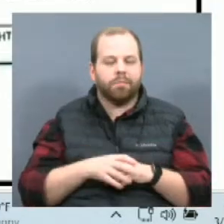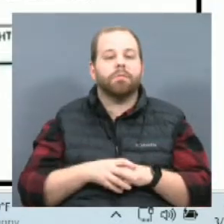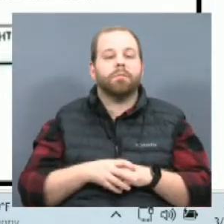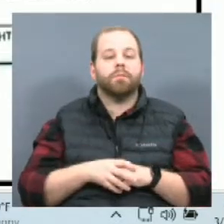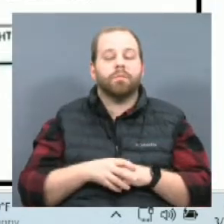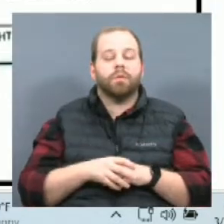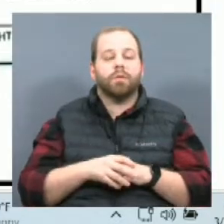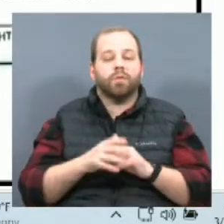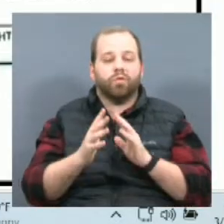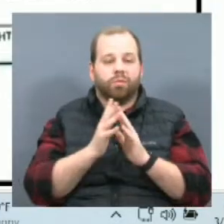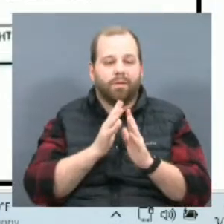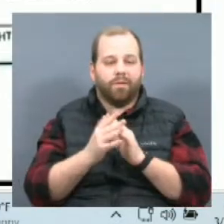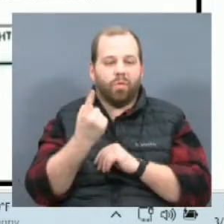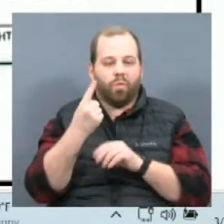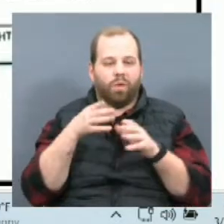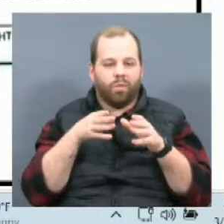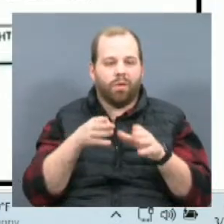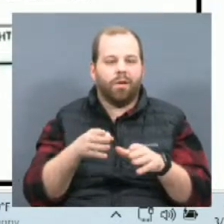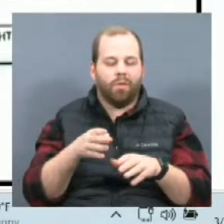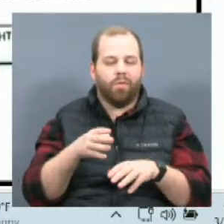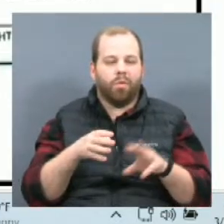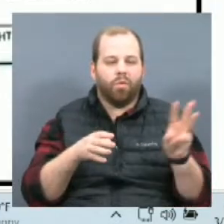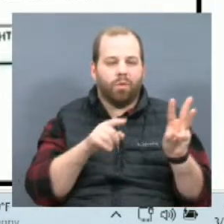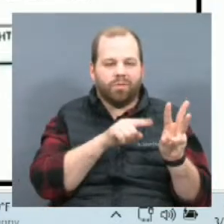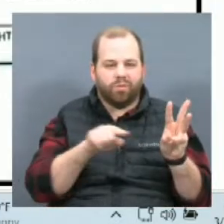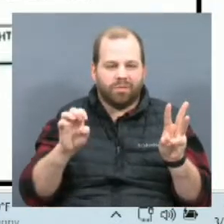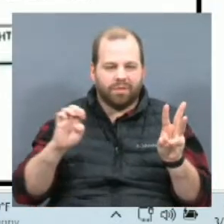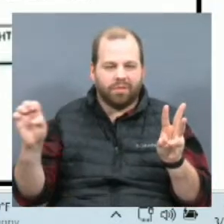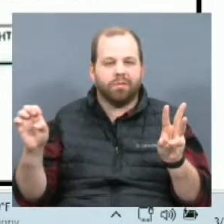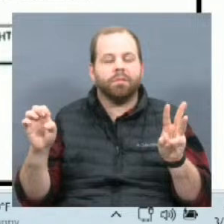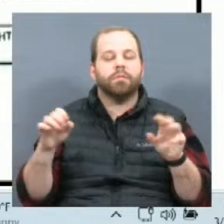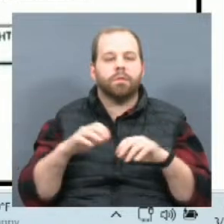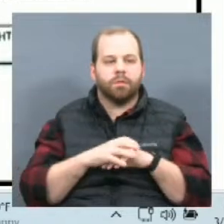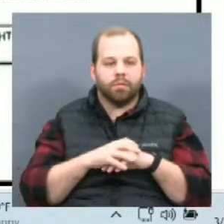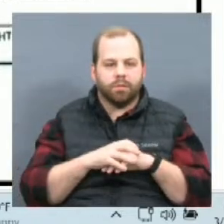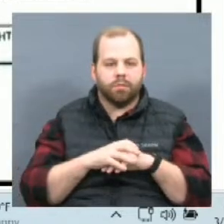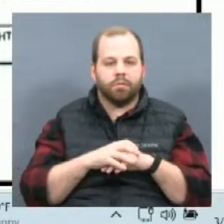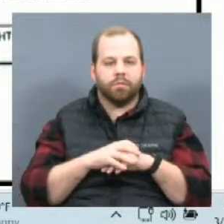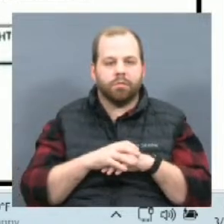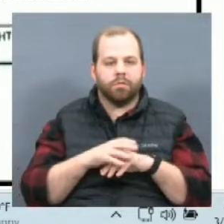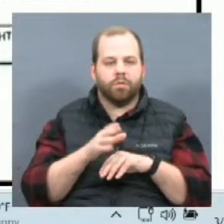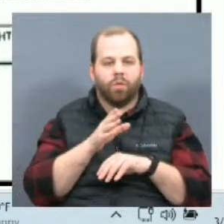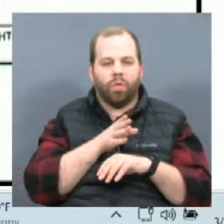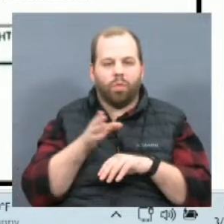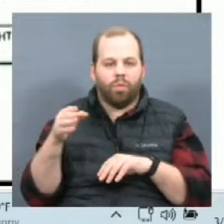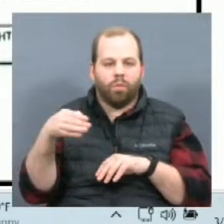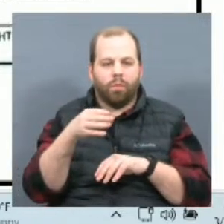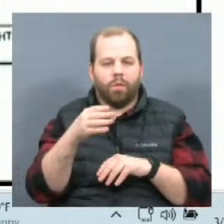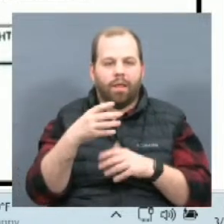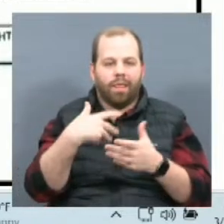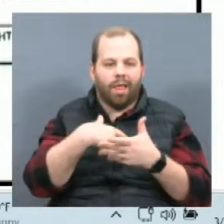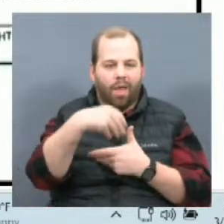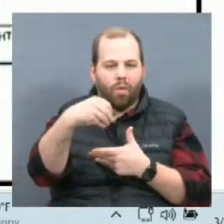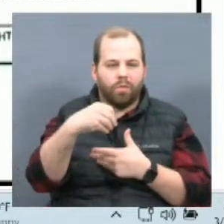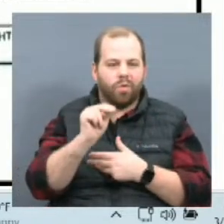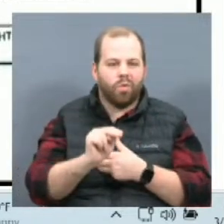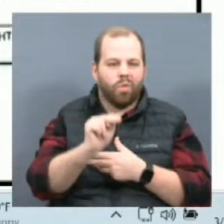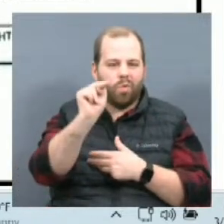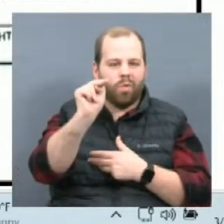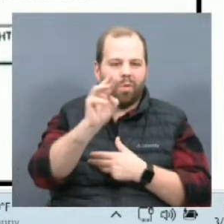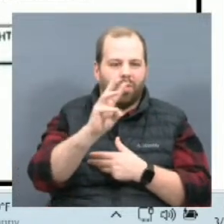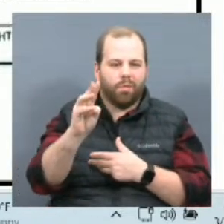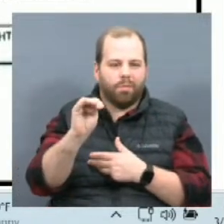will be one-way moving from west to east from South Booker Street through the parking lot, will exit north to West Markham